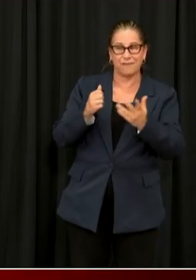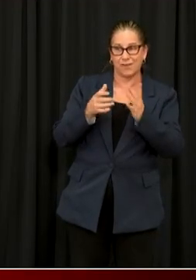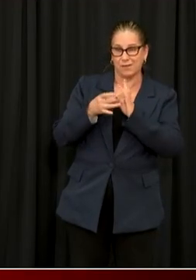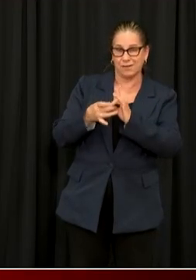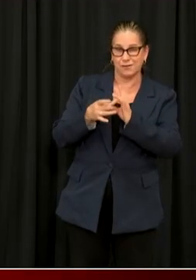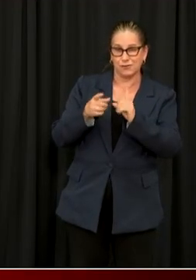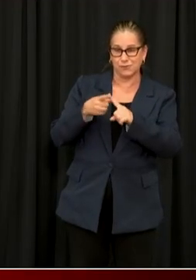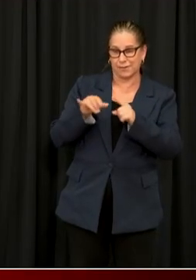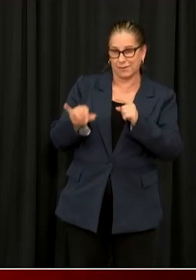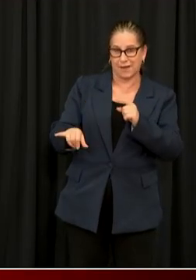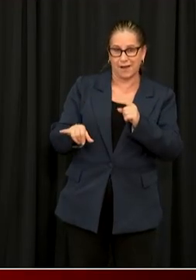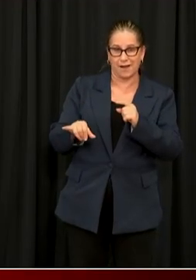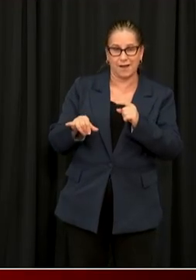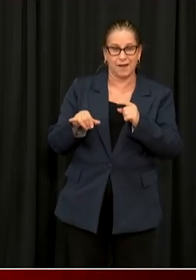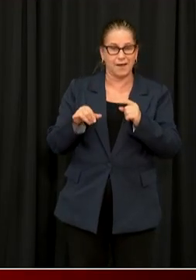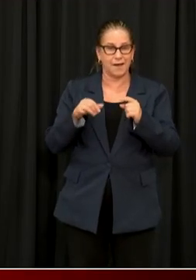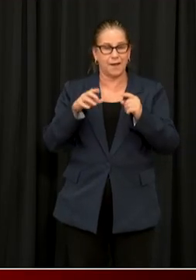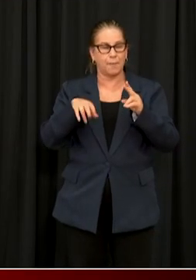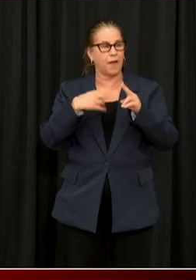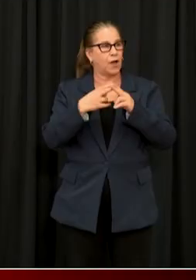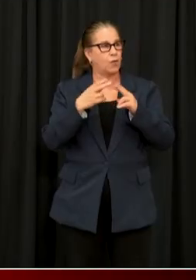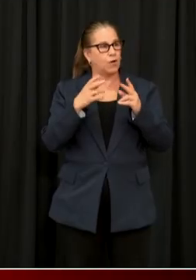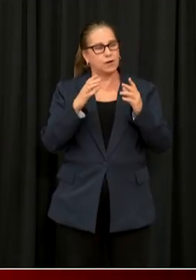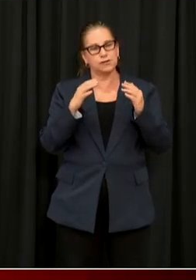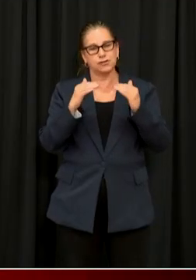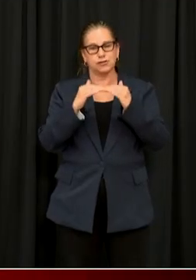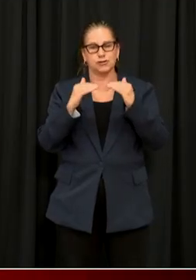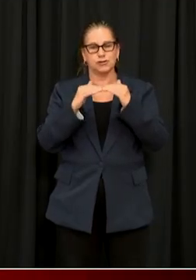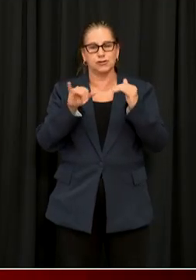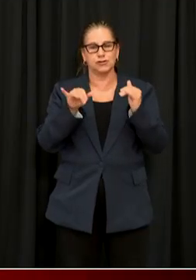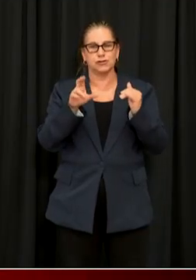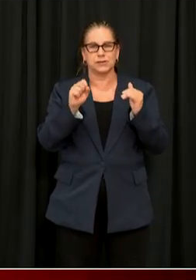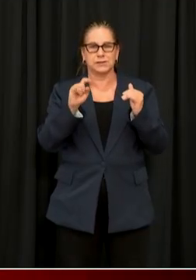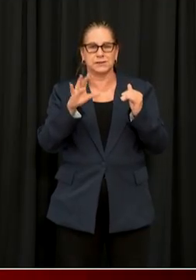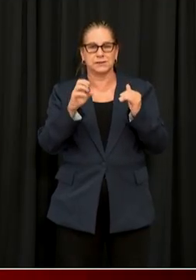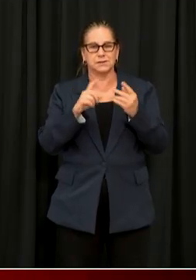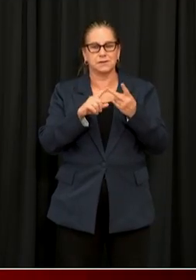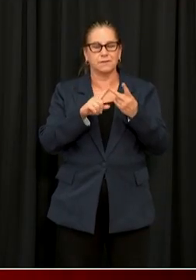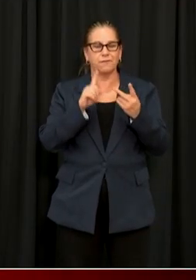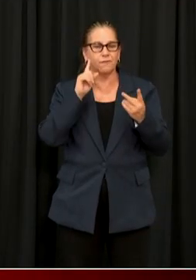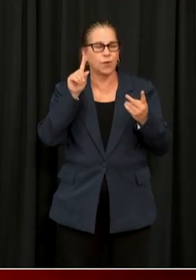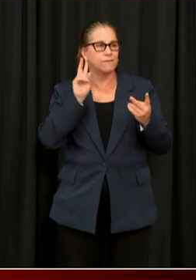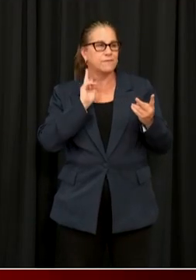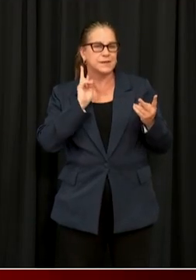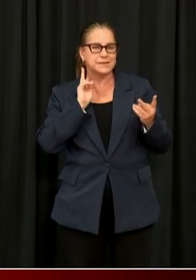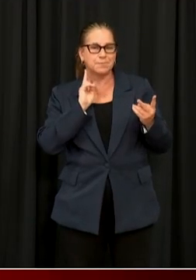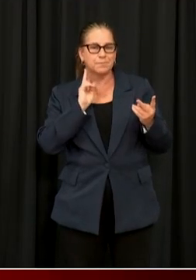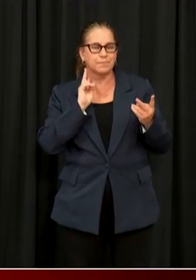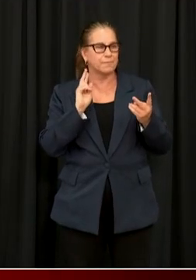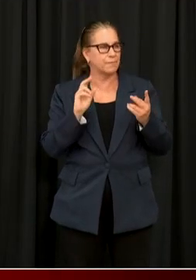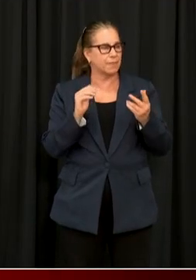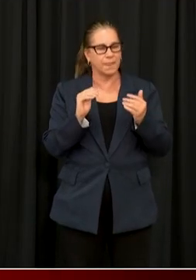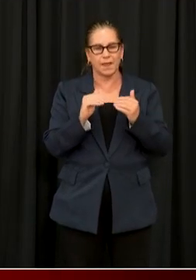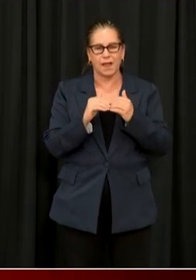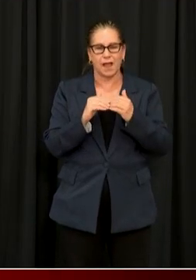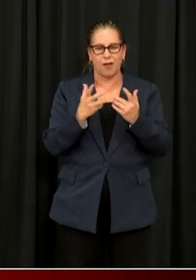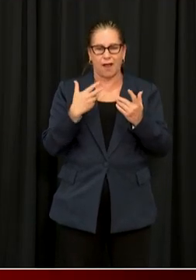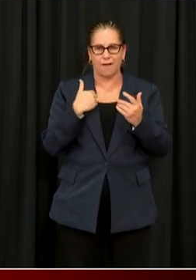about justice for the victim and how we get to justice for the victim. And some of these